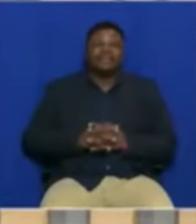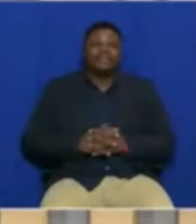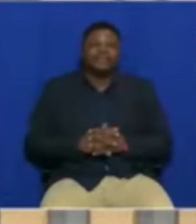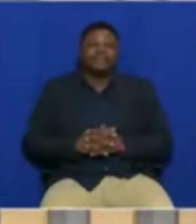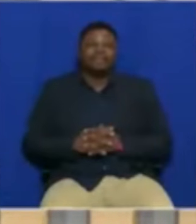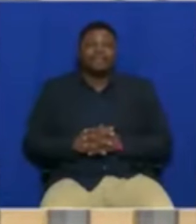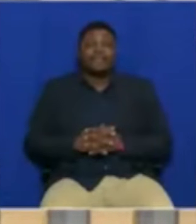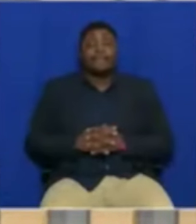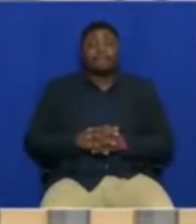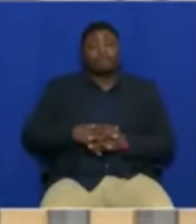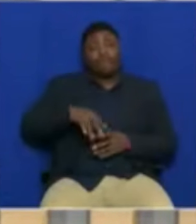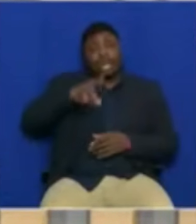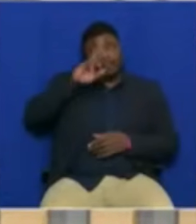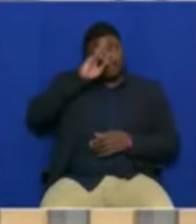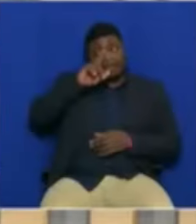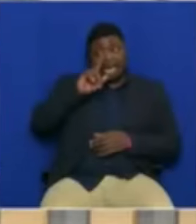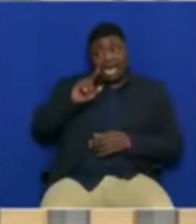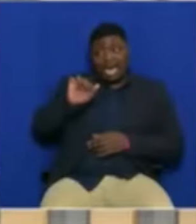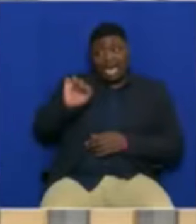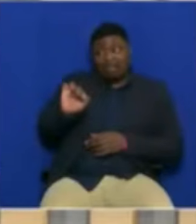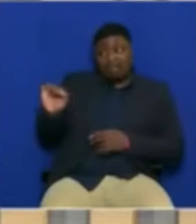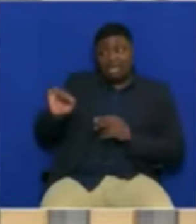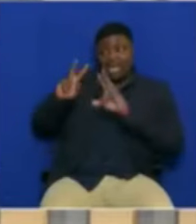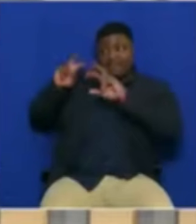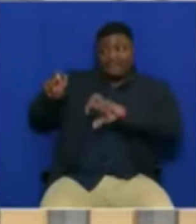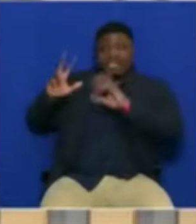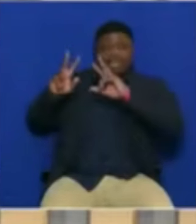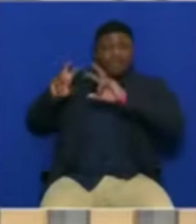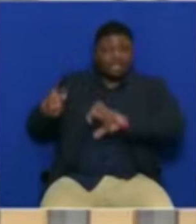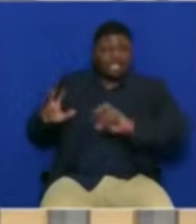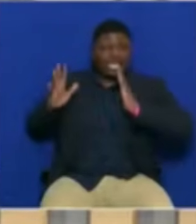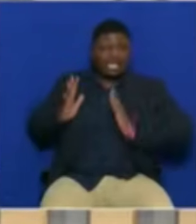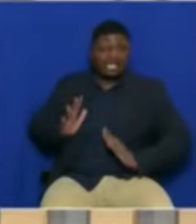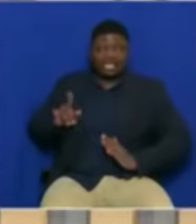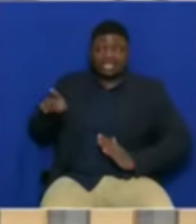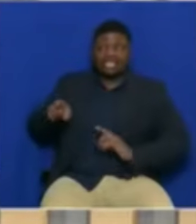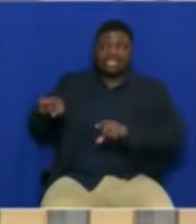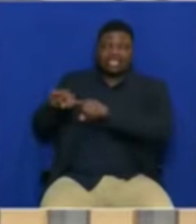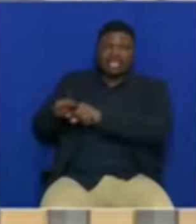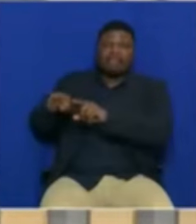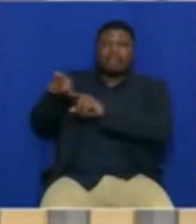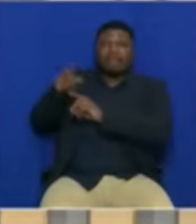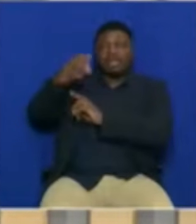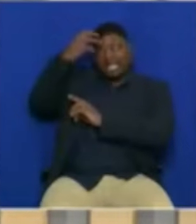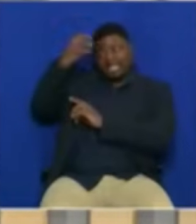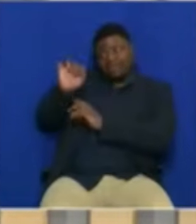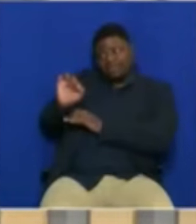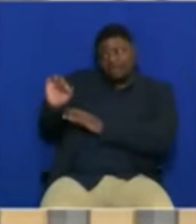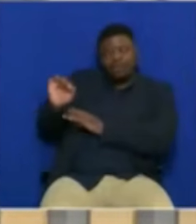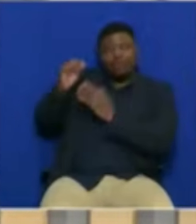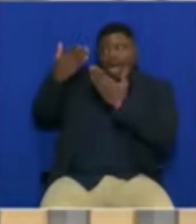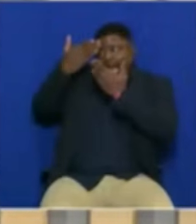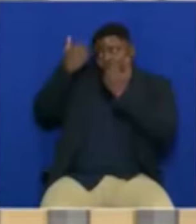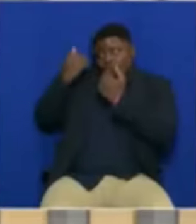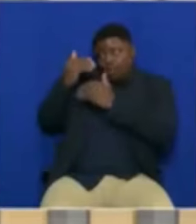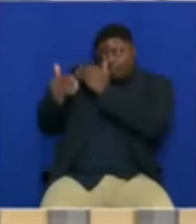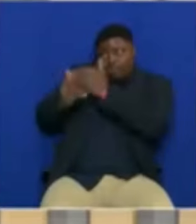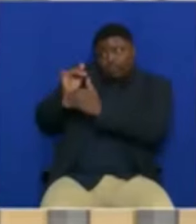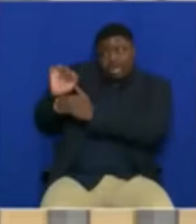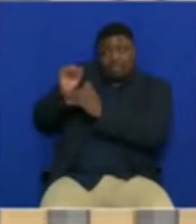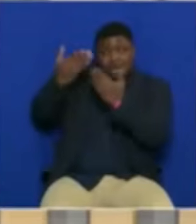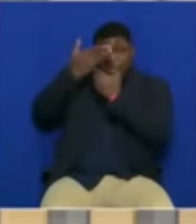know. Okay. Thank you. But, Colonel, this is not the first case you've